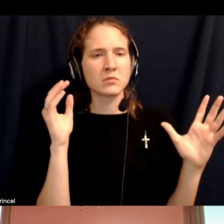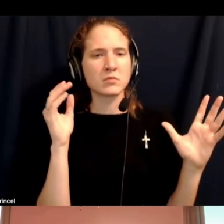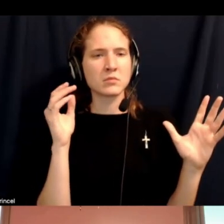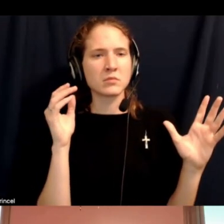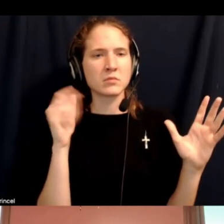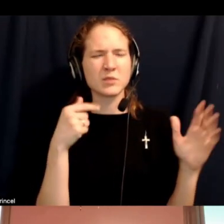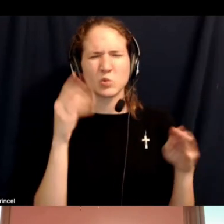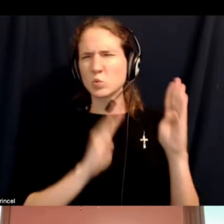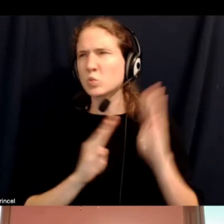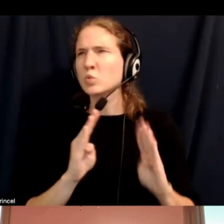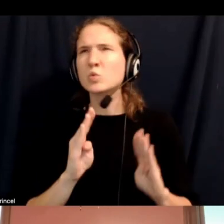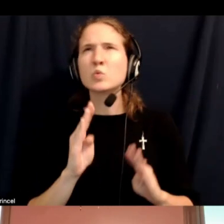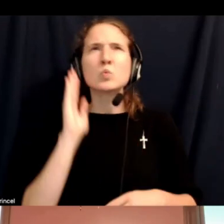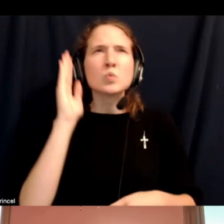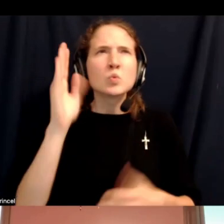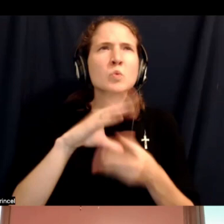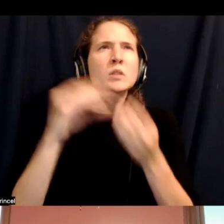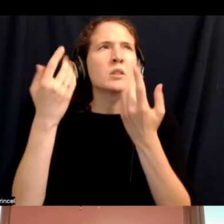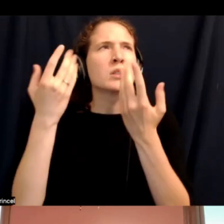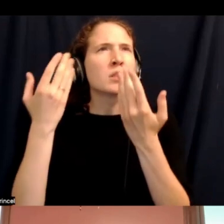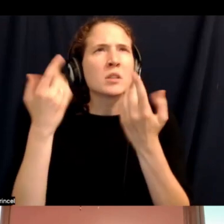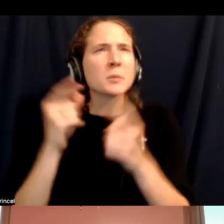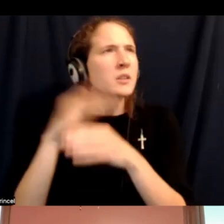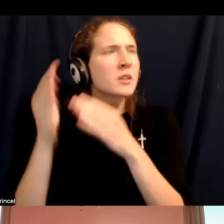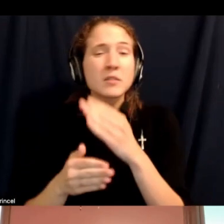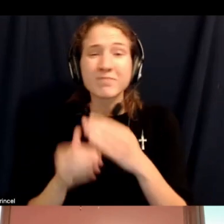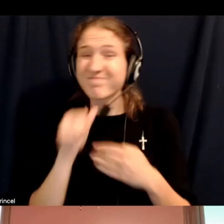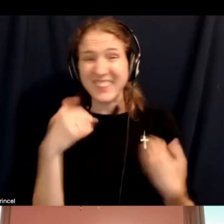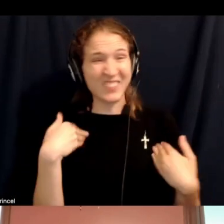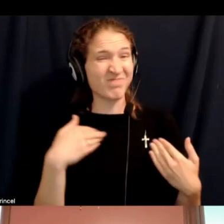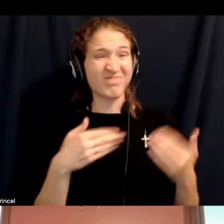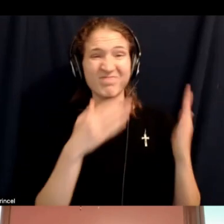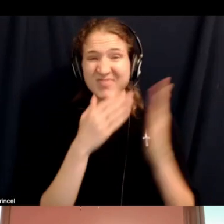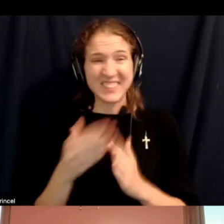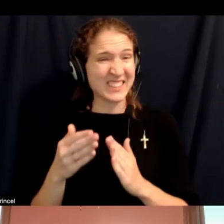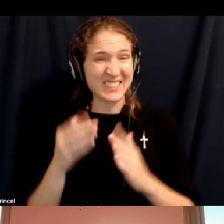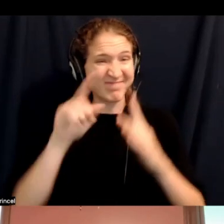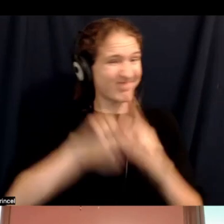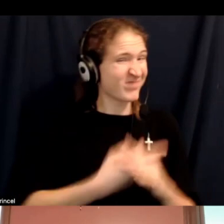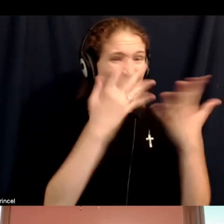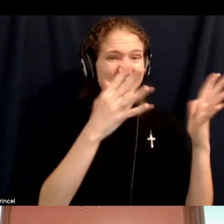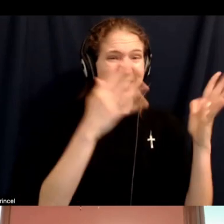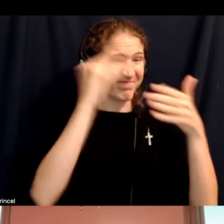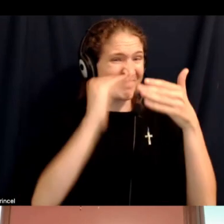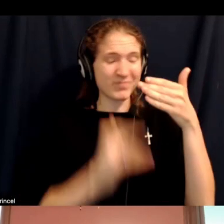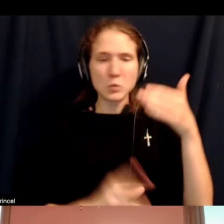I'm going to go. I do not plot the book out. Uh, What happens is I just start to write about the character,